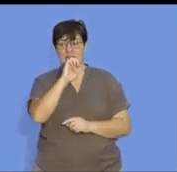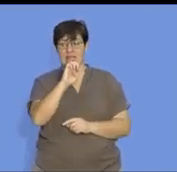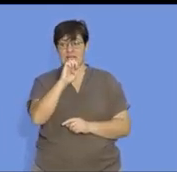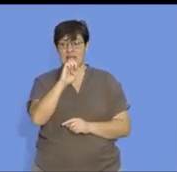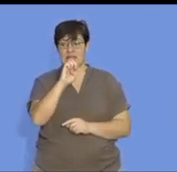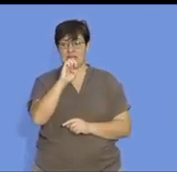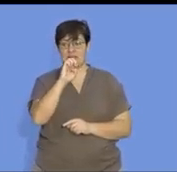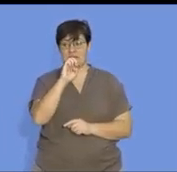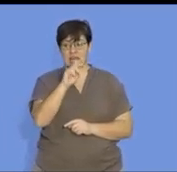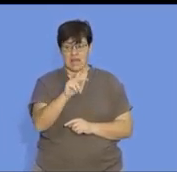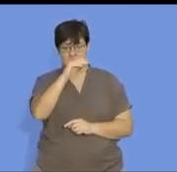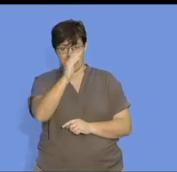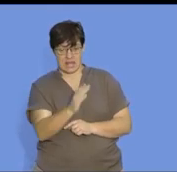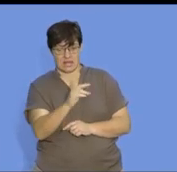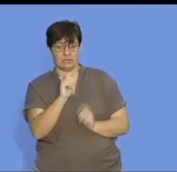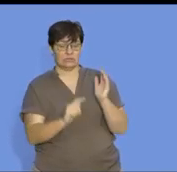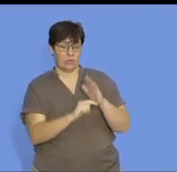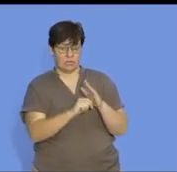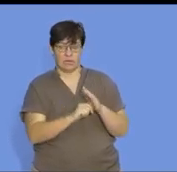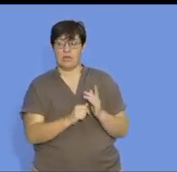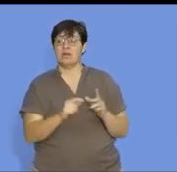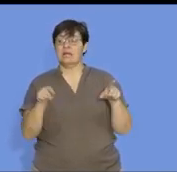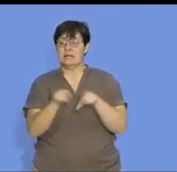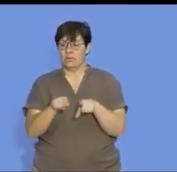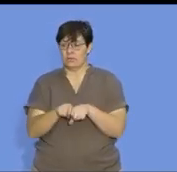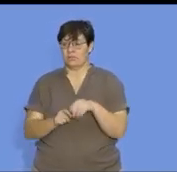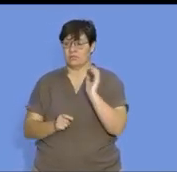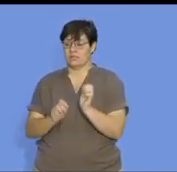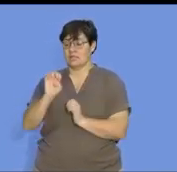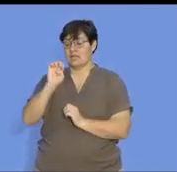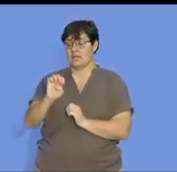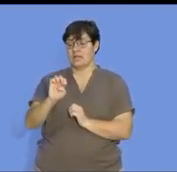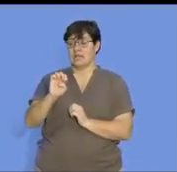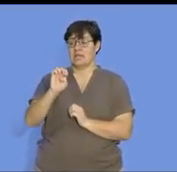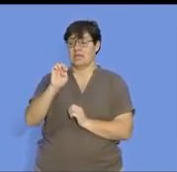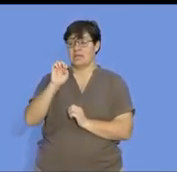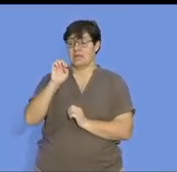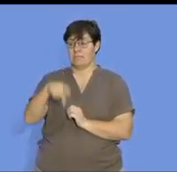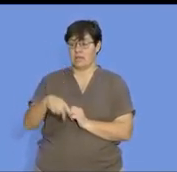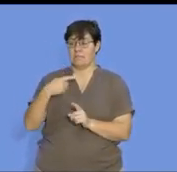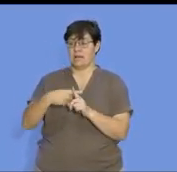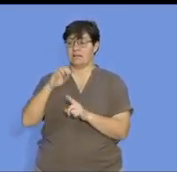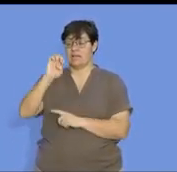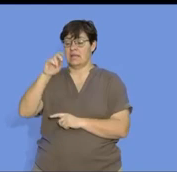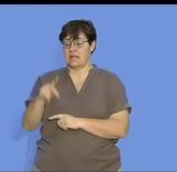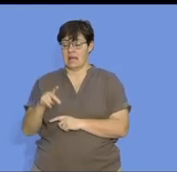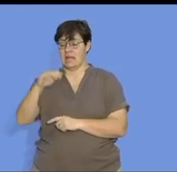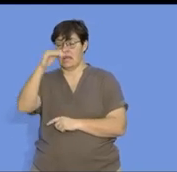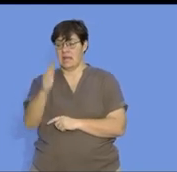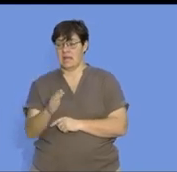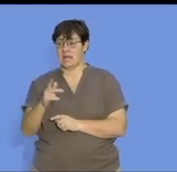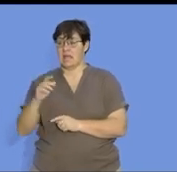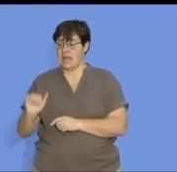top, which is the potential plus the kinetic energy at point